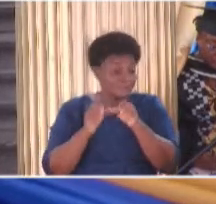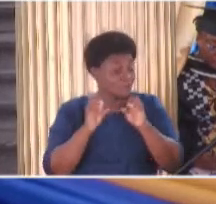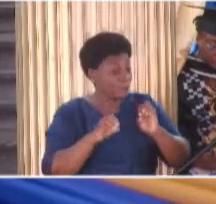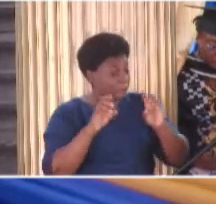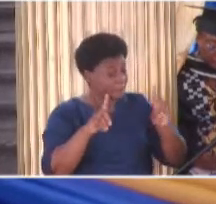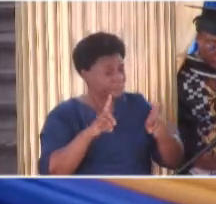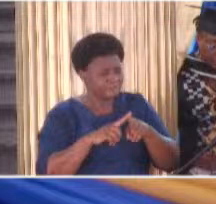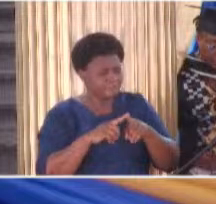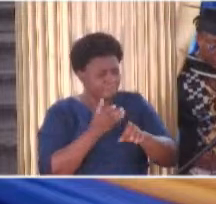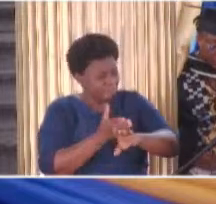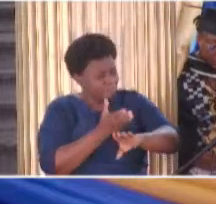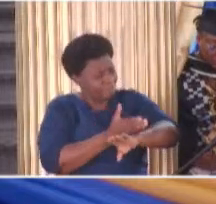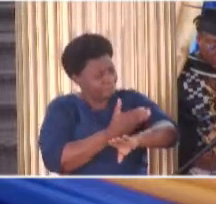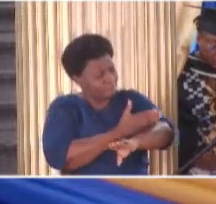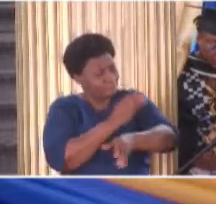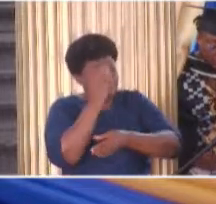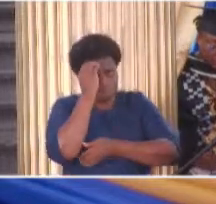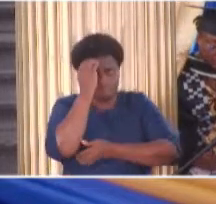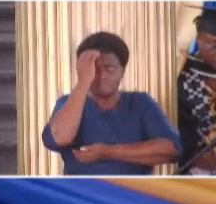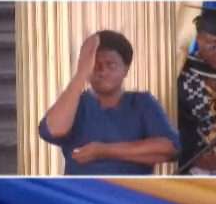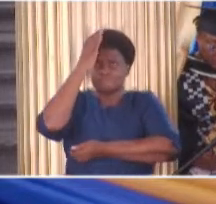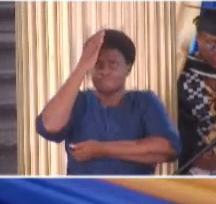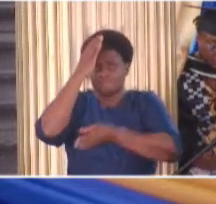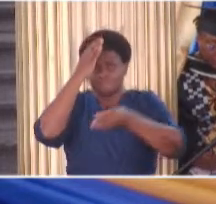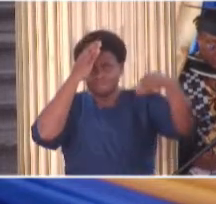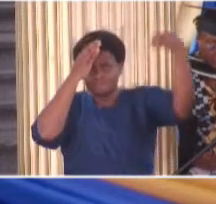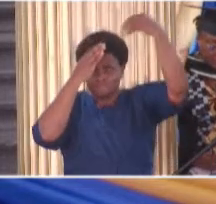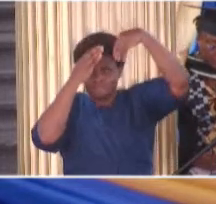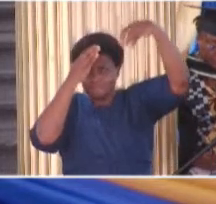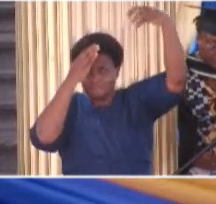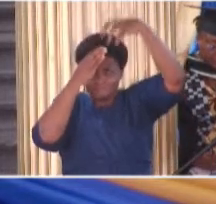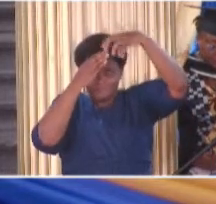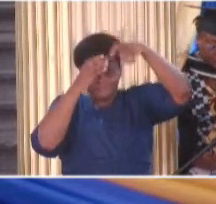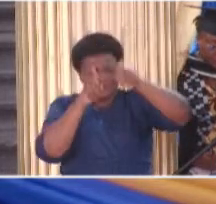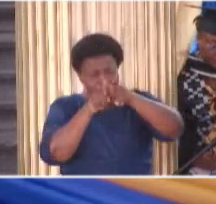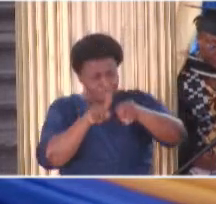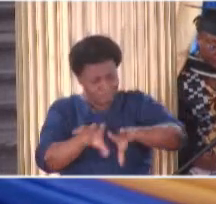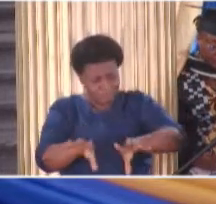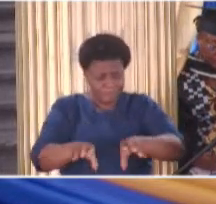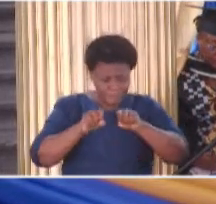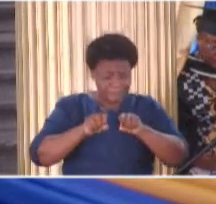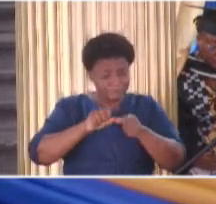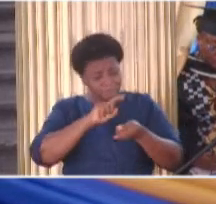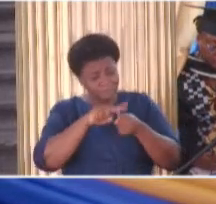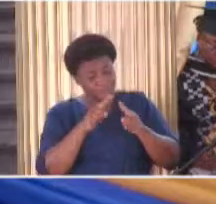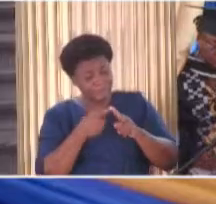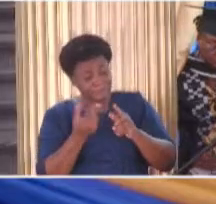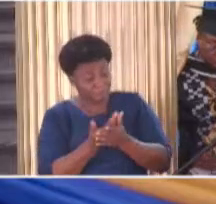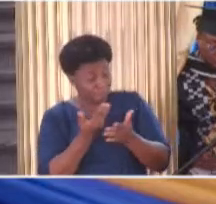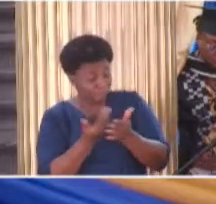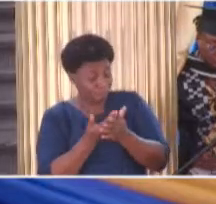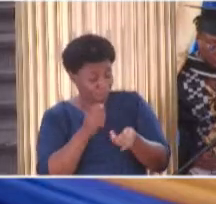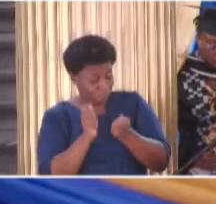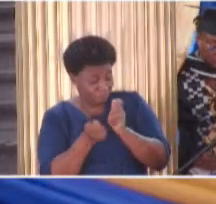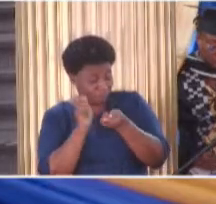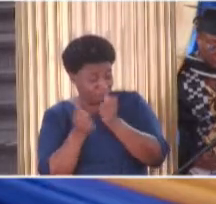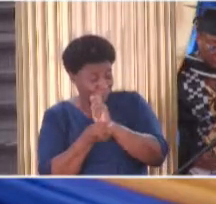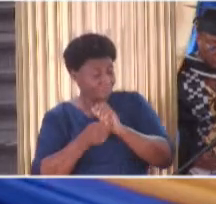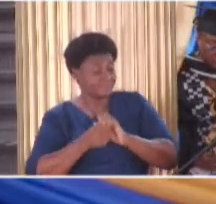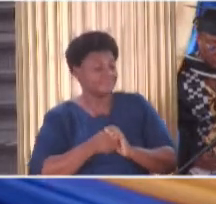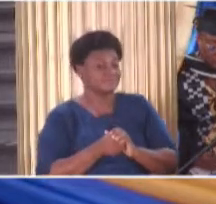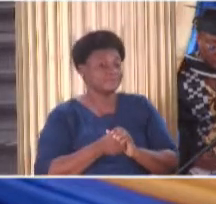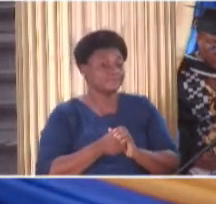to enhance your knowledge, upskill, and adapt to industry trends. The